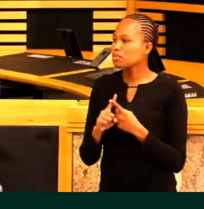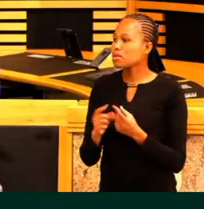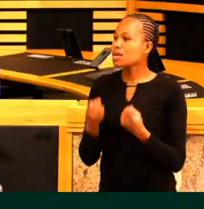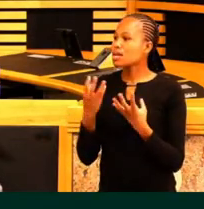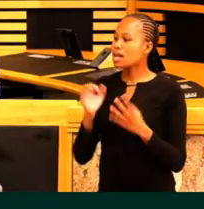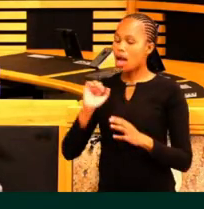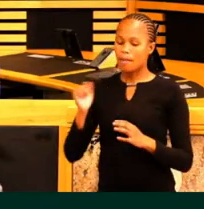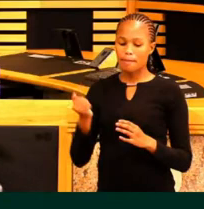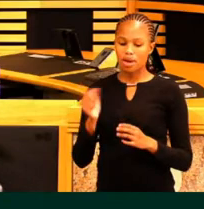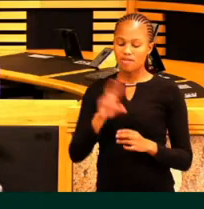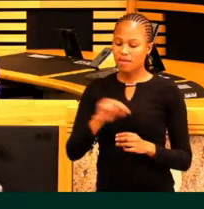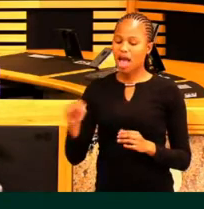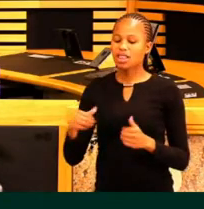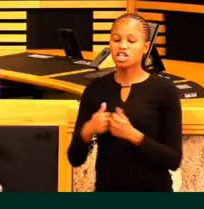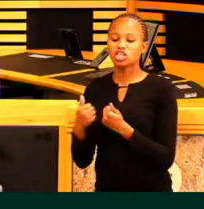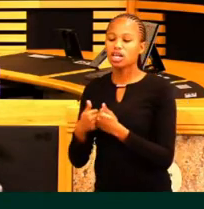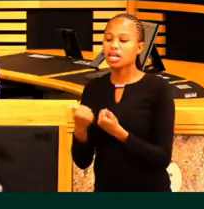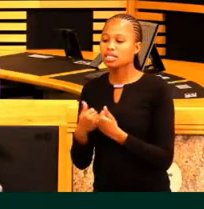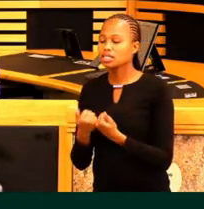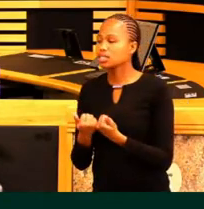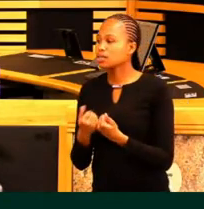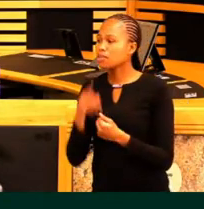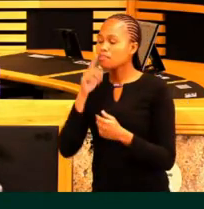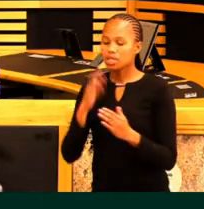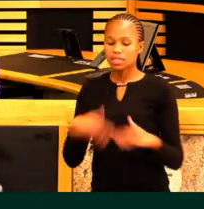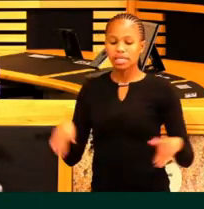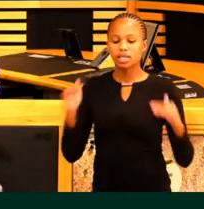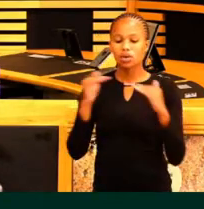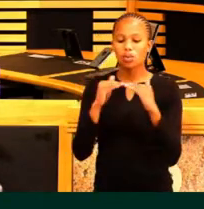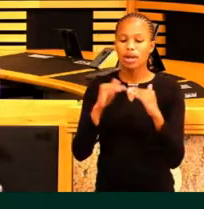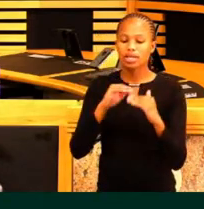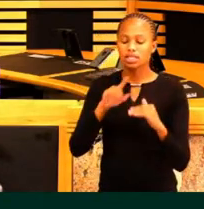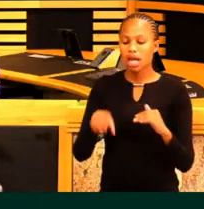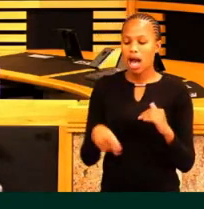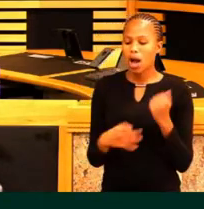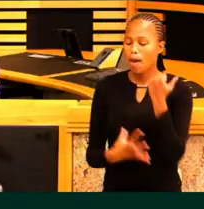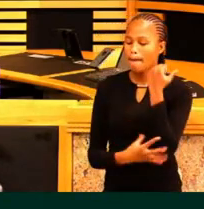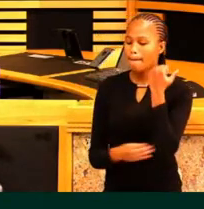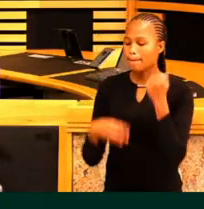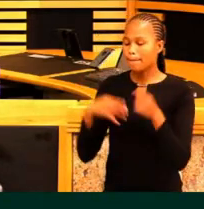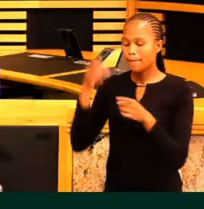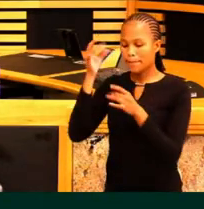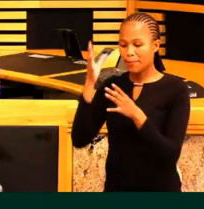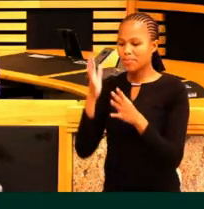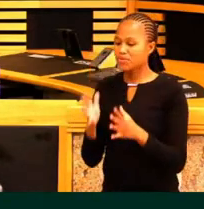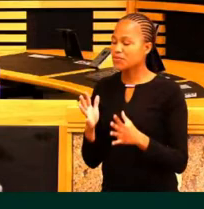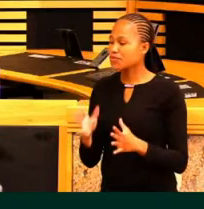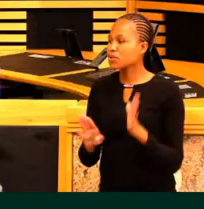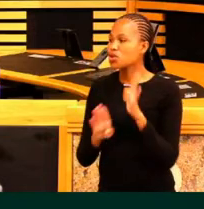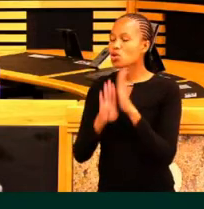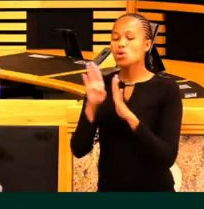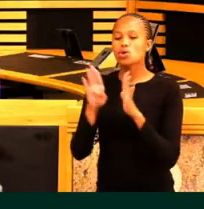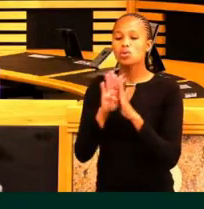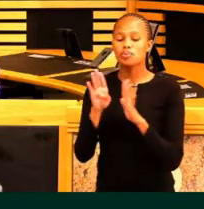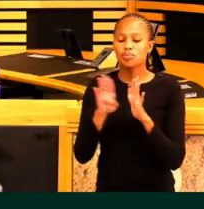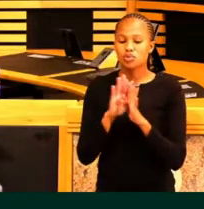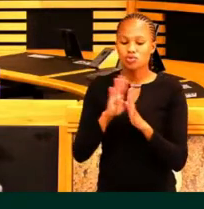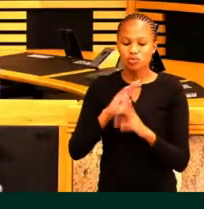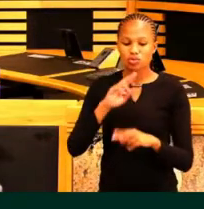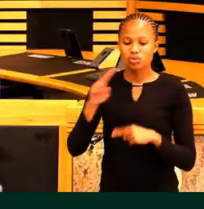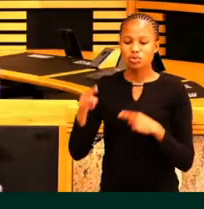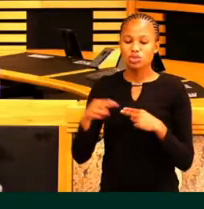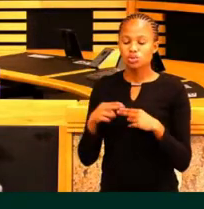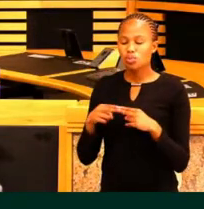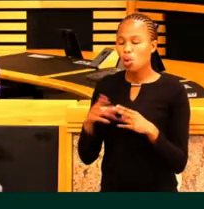other challenges which is inequality and poverty we have already addressed them improve mostly on small-scale